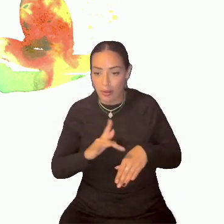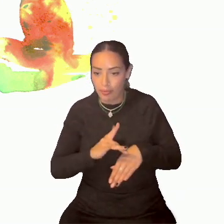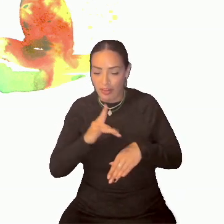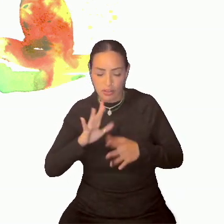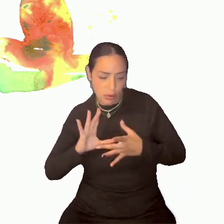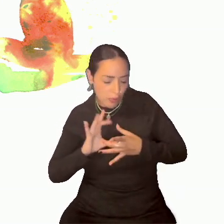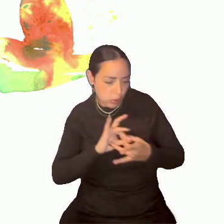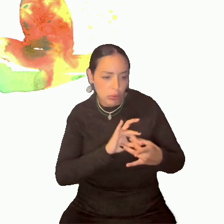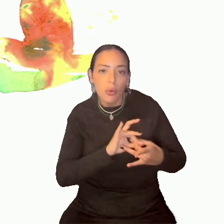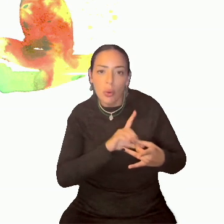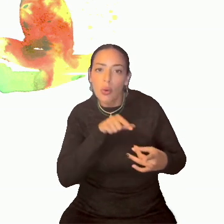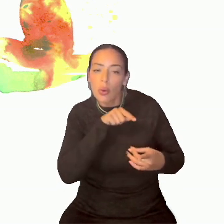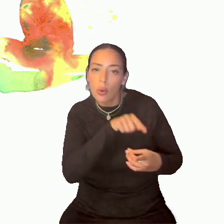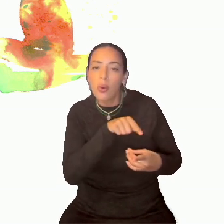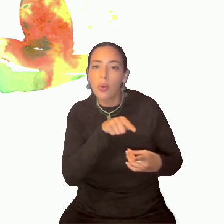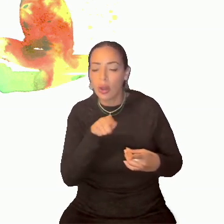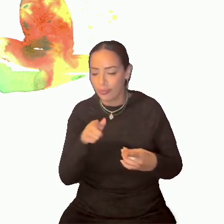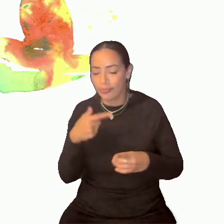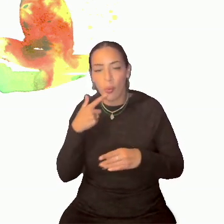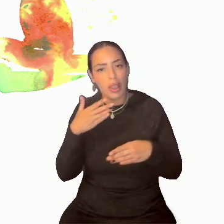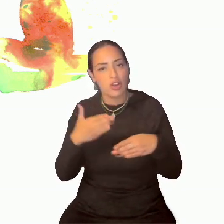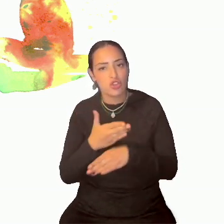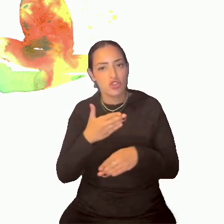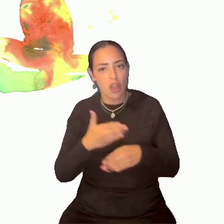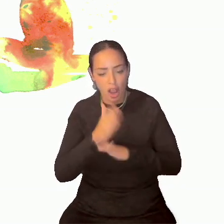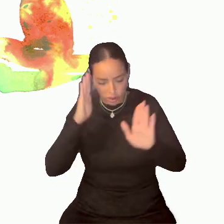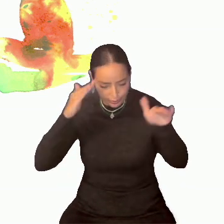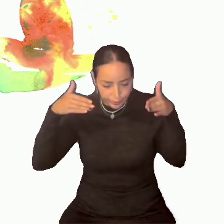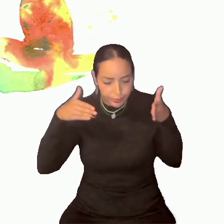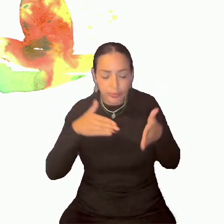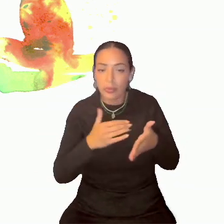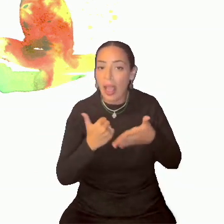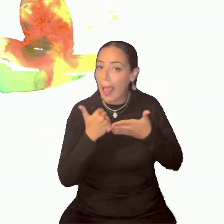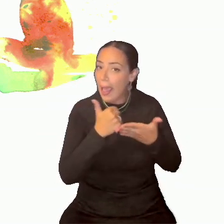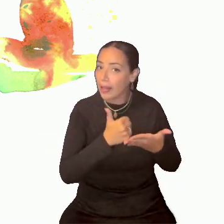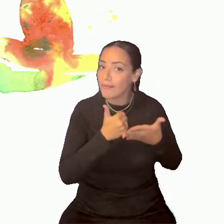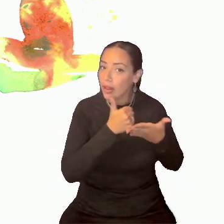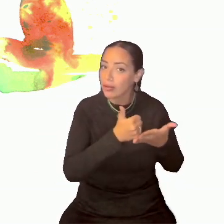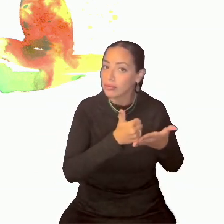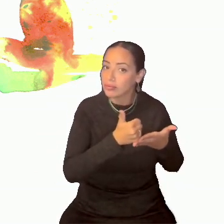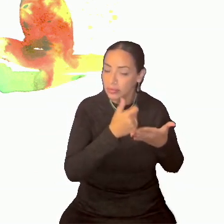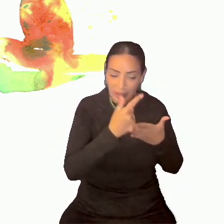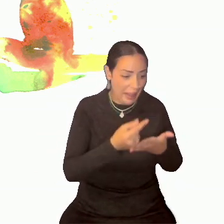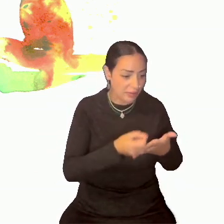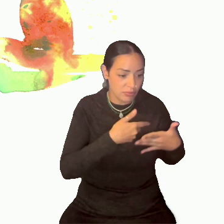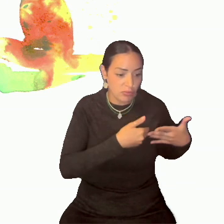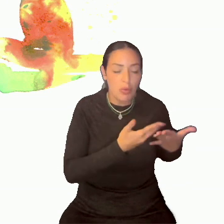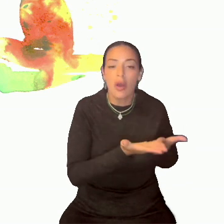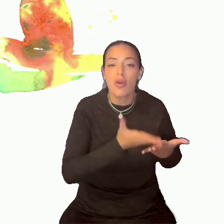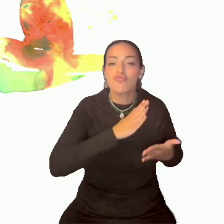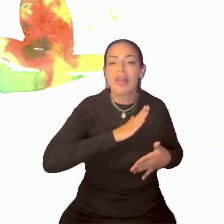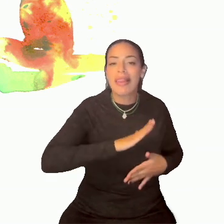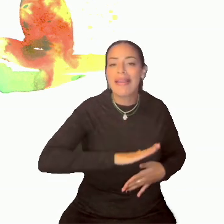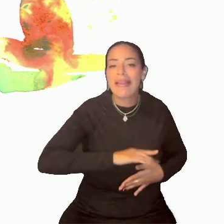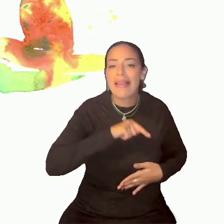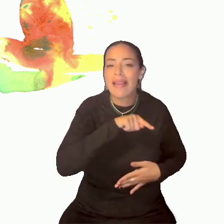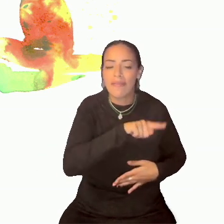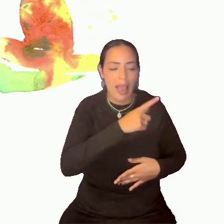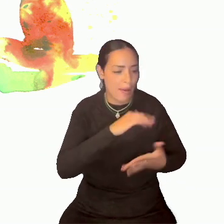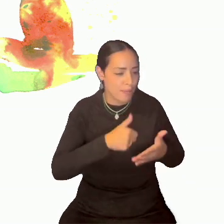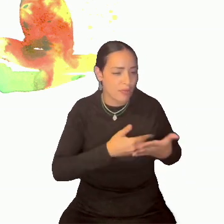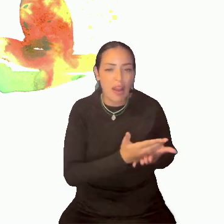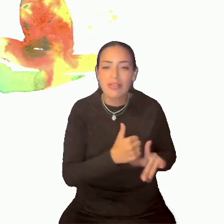be task-oriented, which can be helpful in providing temporary relief and enabling opportunities for support and comfort within